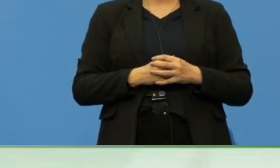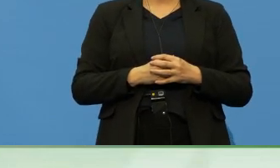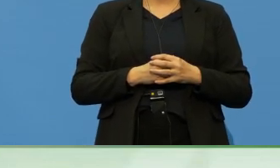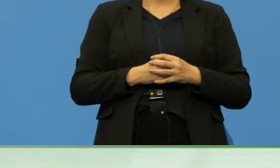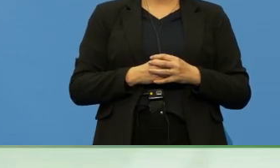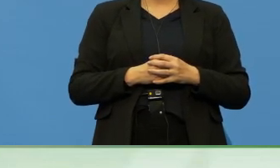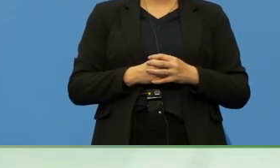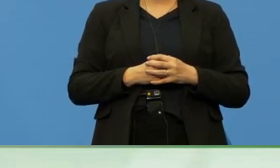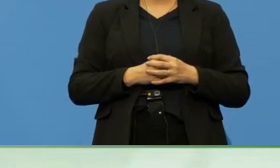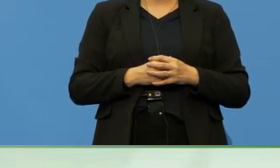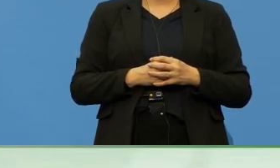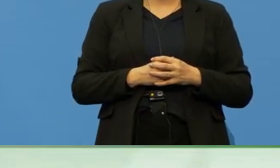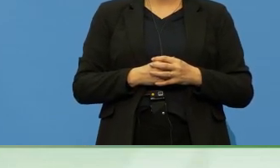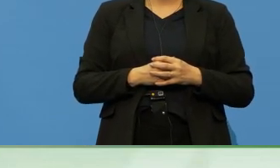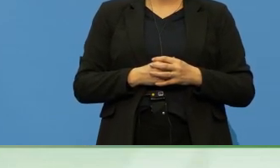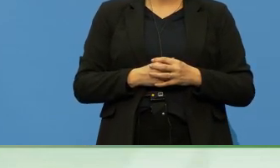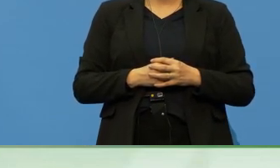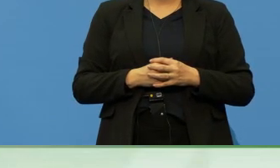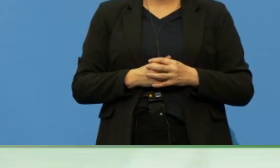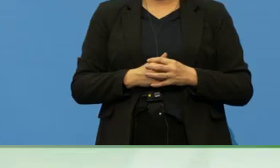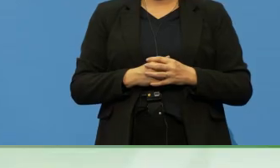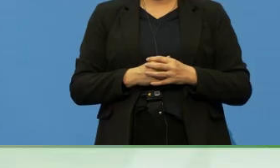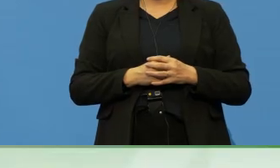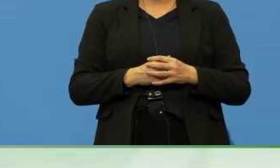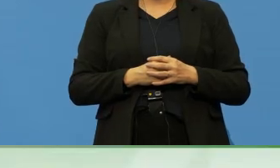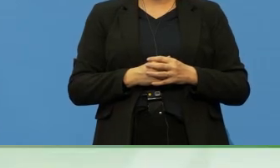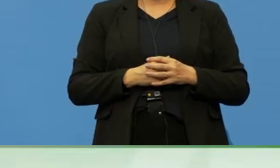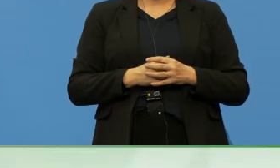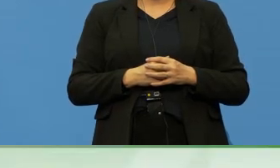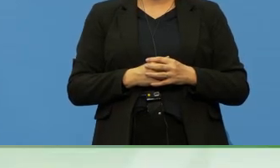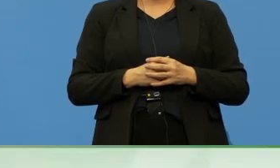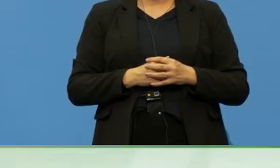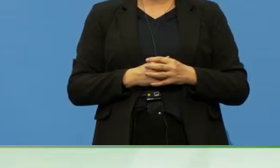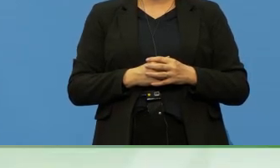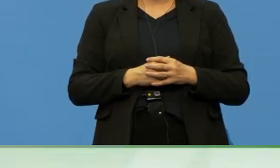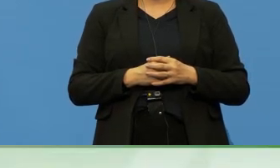to speak with the business, because as I mentioned before,